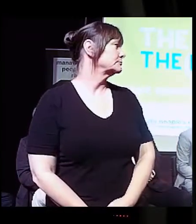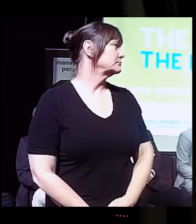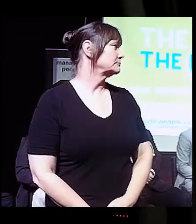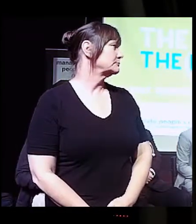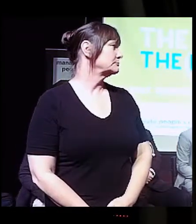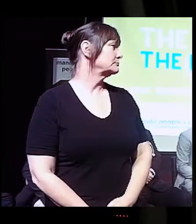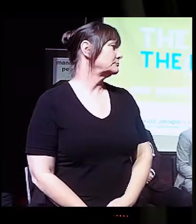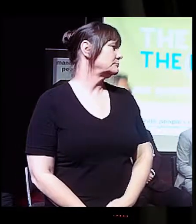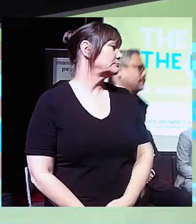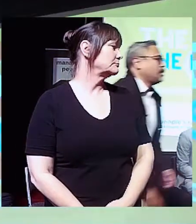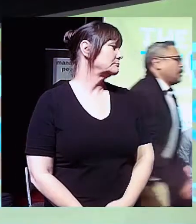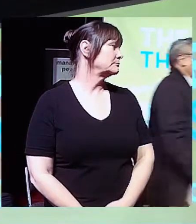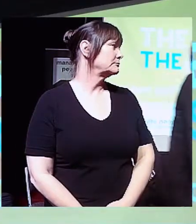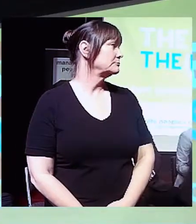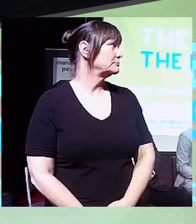Tiano Tirioni.